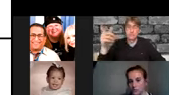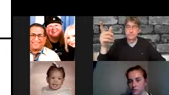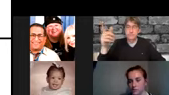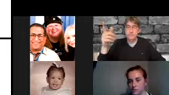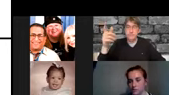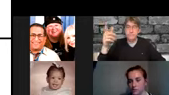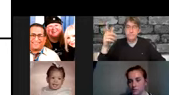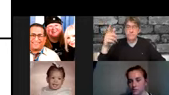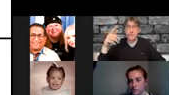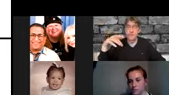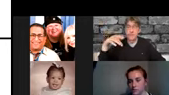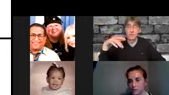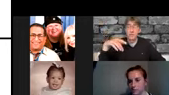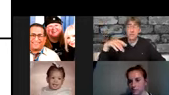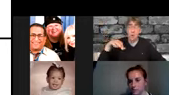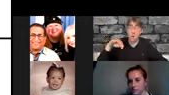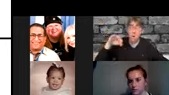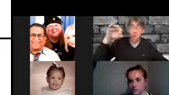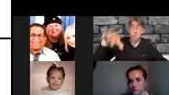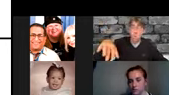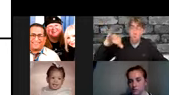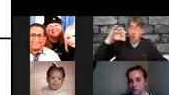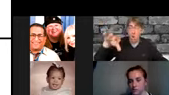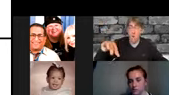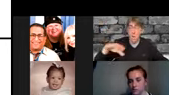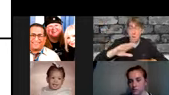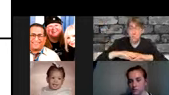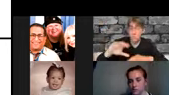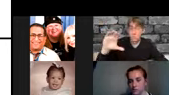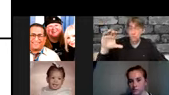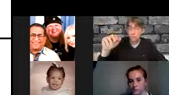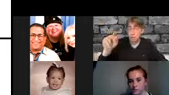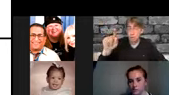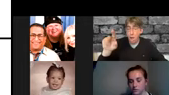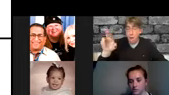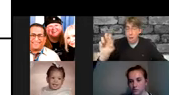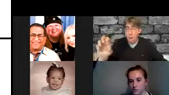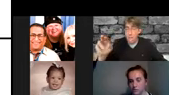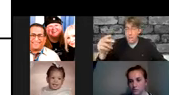the loading fare onto Charlie cards right now in the stations